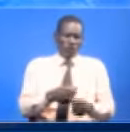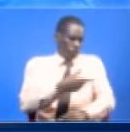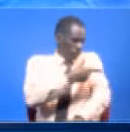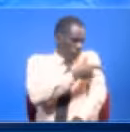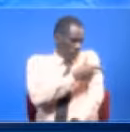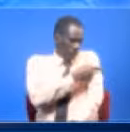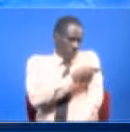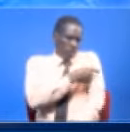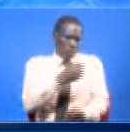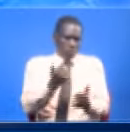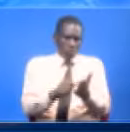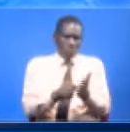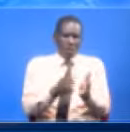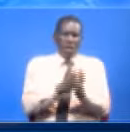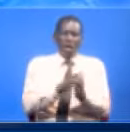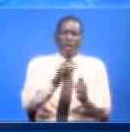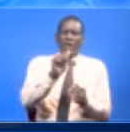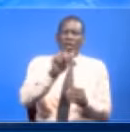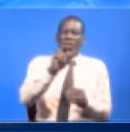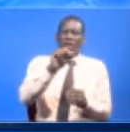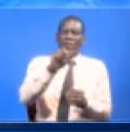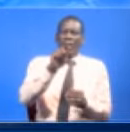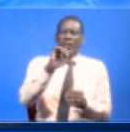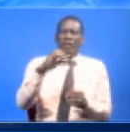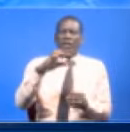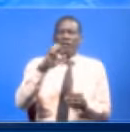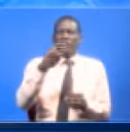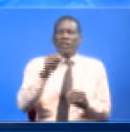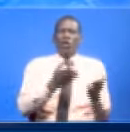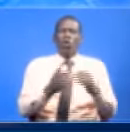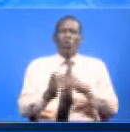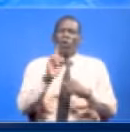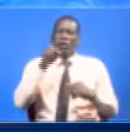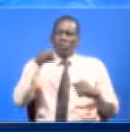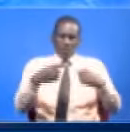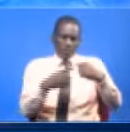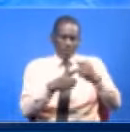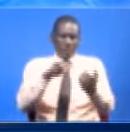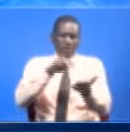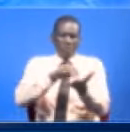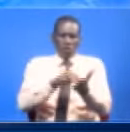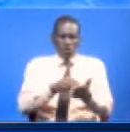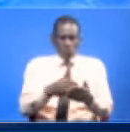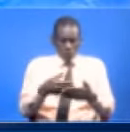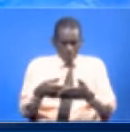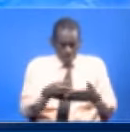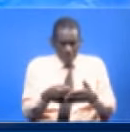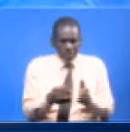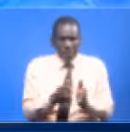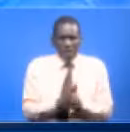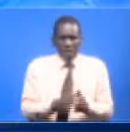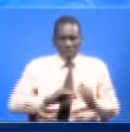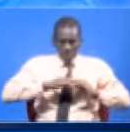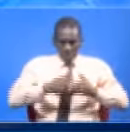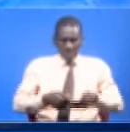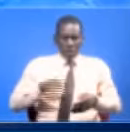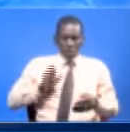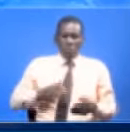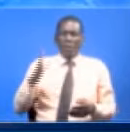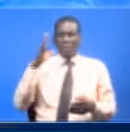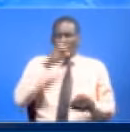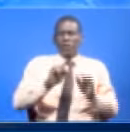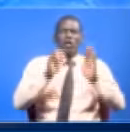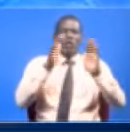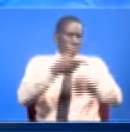and antigens, which have seen at least 1.6 million infants and pregnant women miss out on critical vaccines,